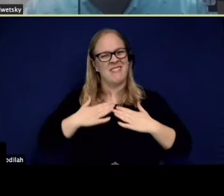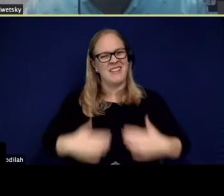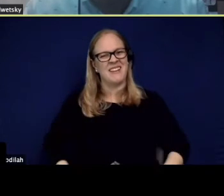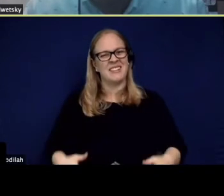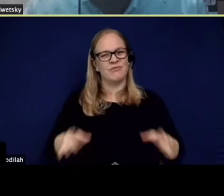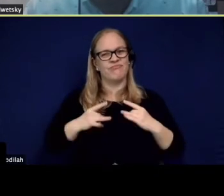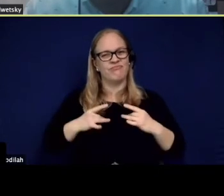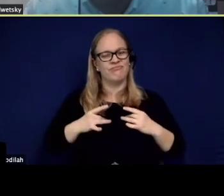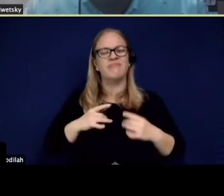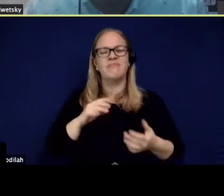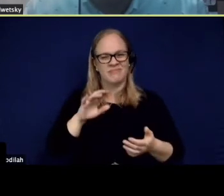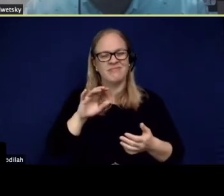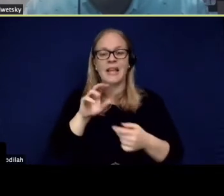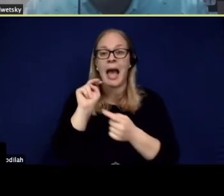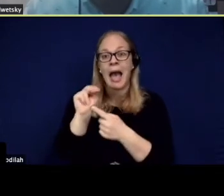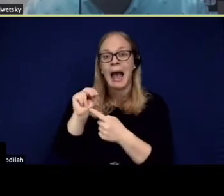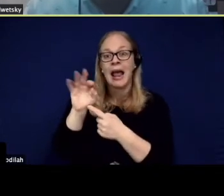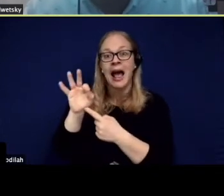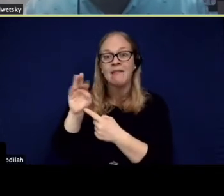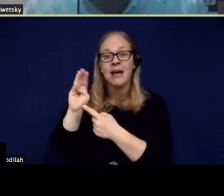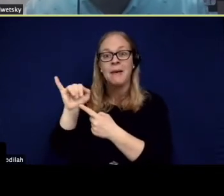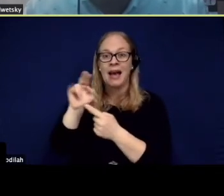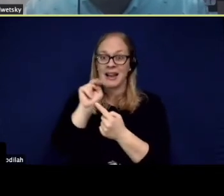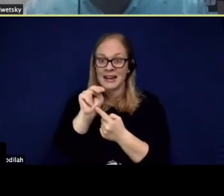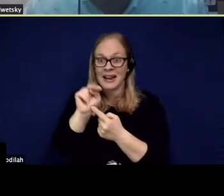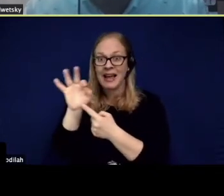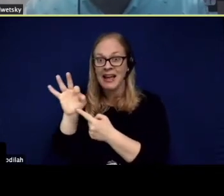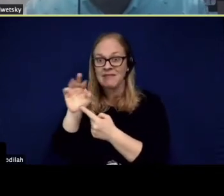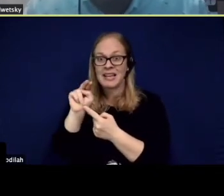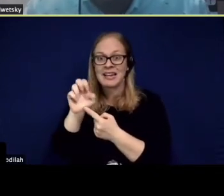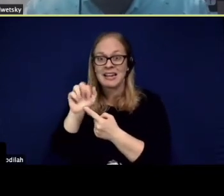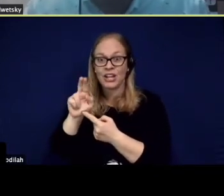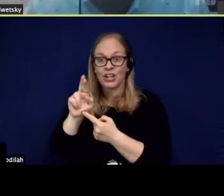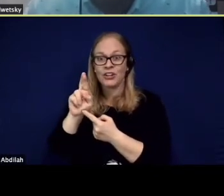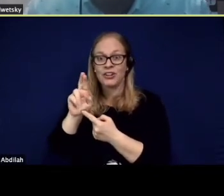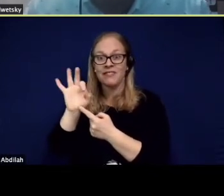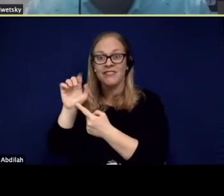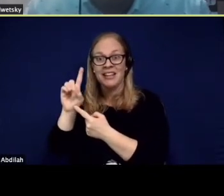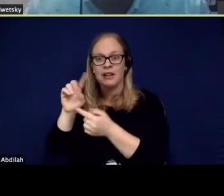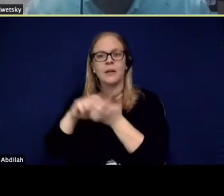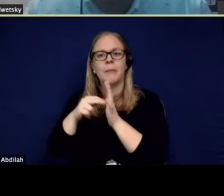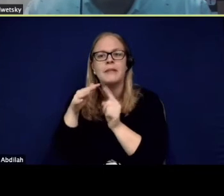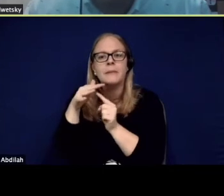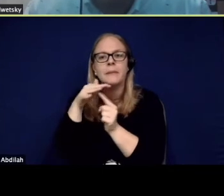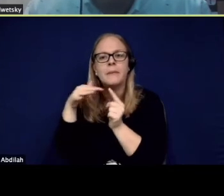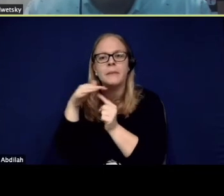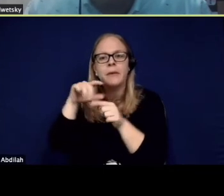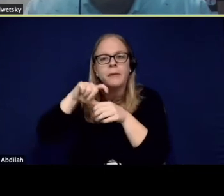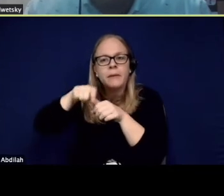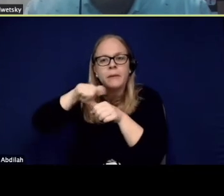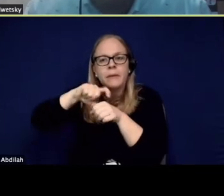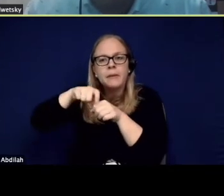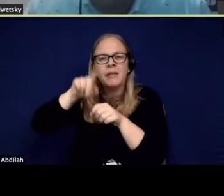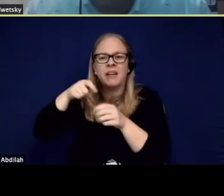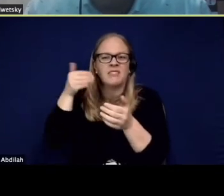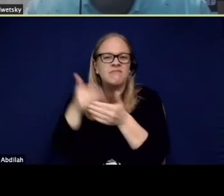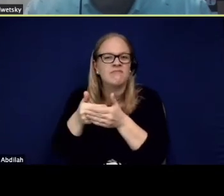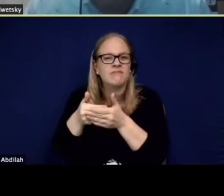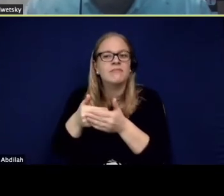field, meaning that it had a very limited range from which you could then pick up the signals from the receiver or the streamer.